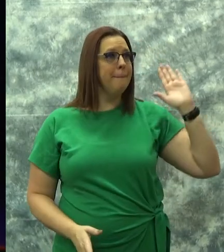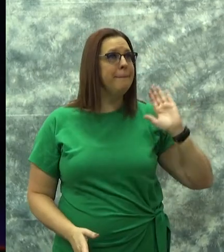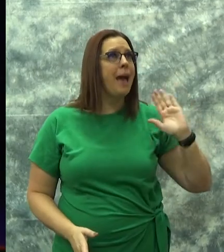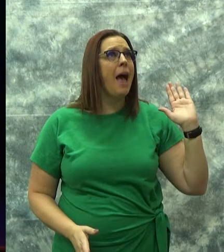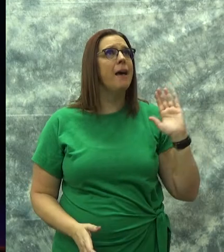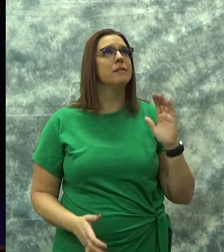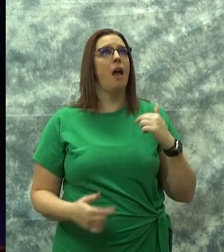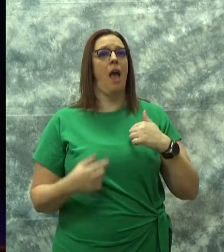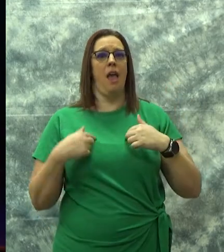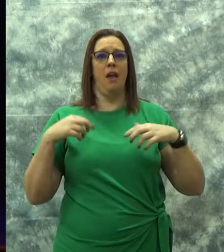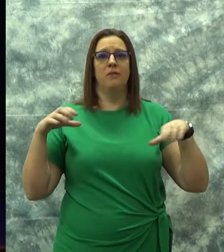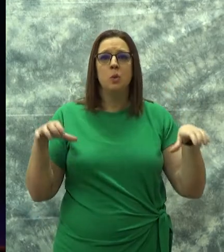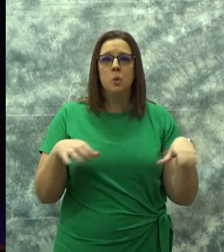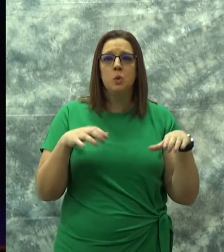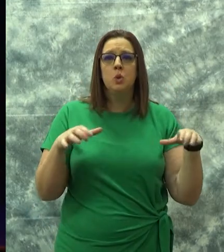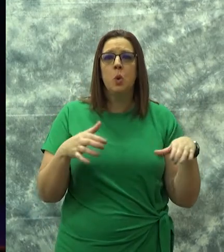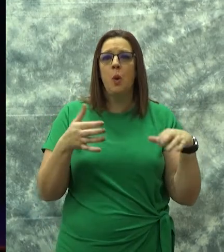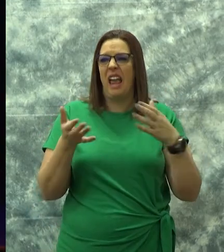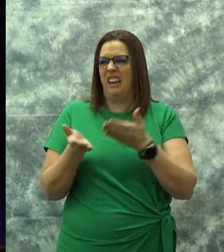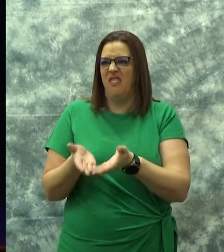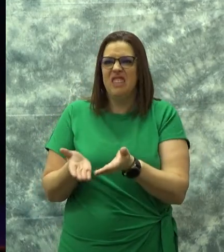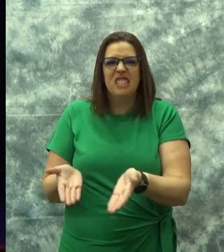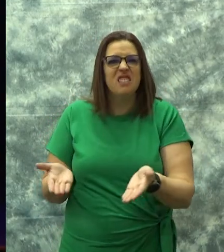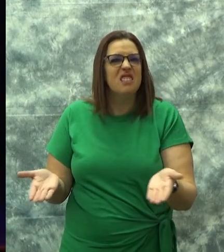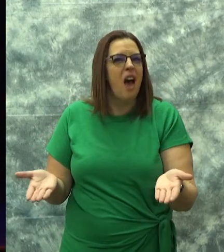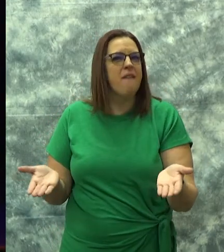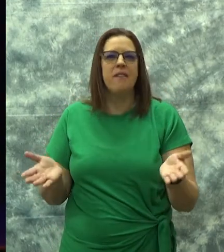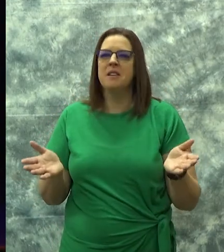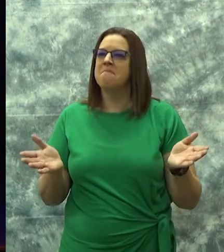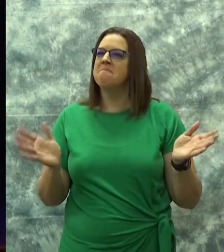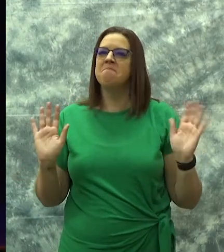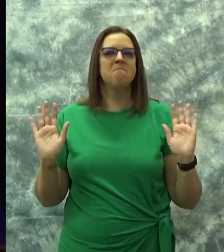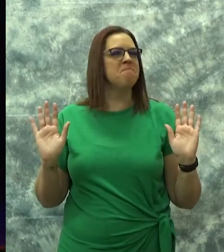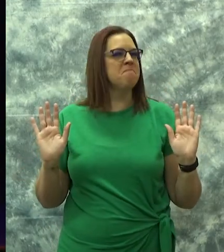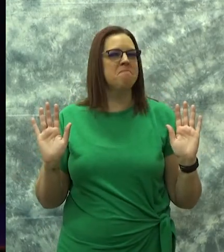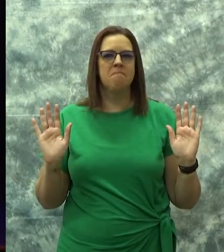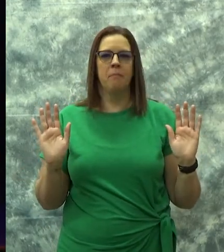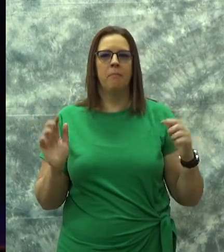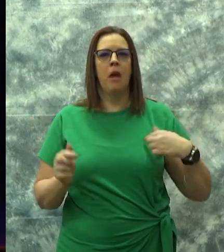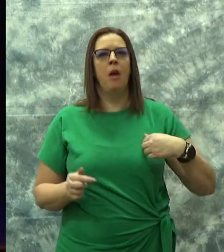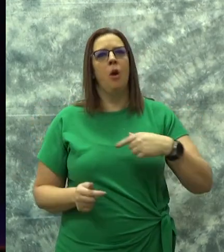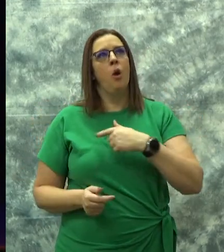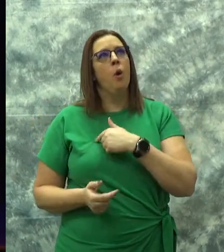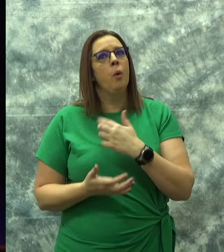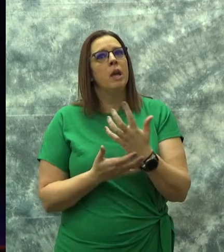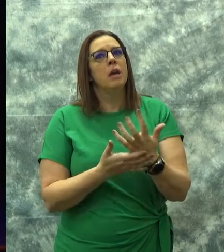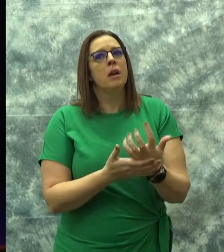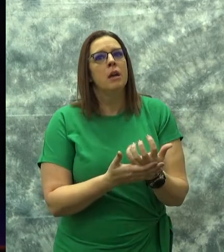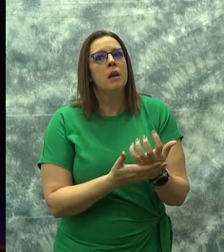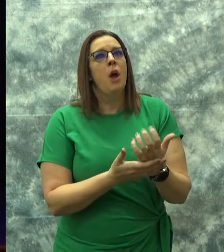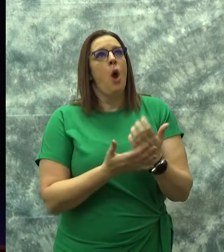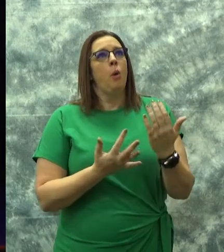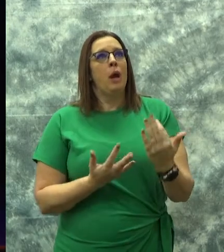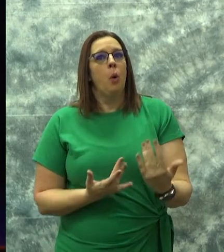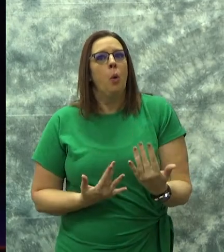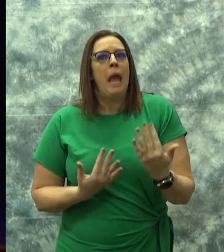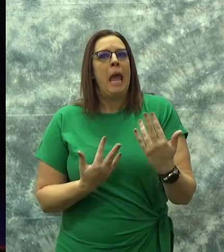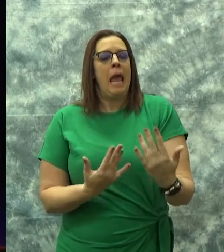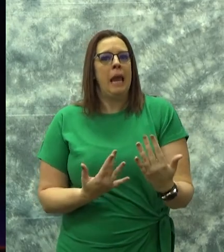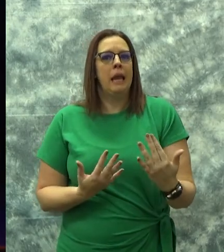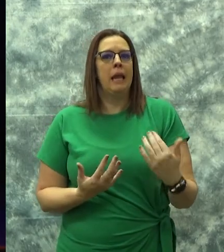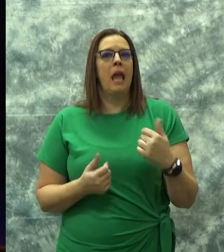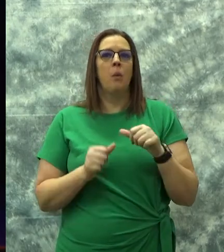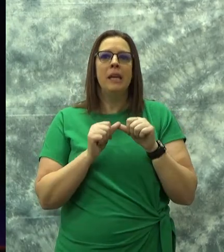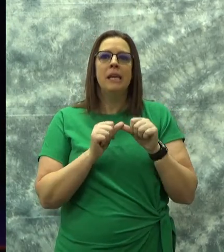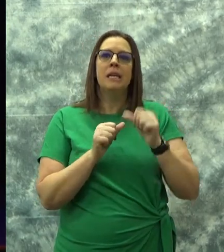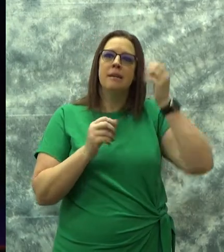past. I won't have to do any of this stuff anymore. And we kind of yearn for it. We kind of wait for